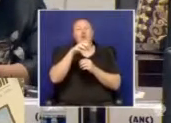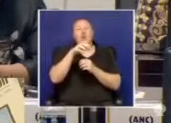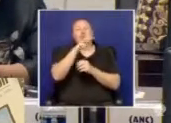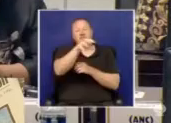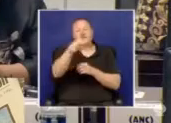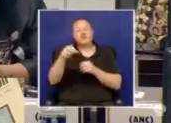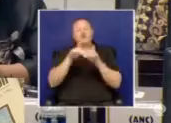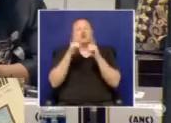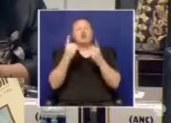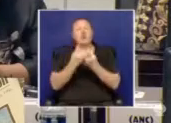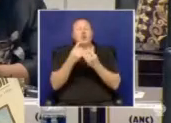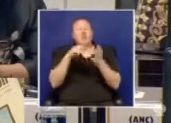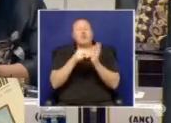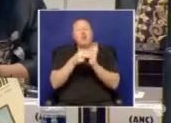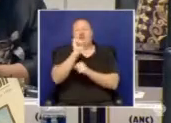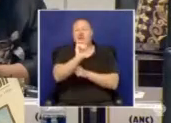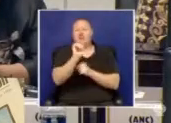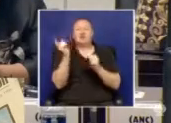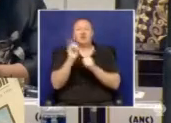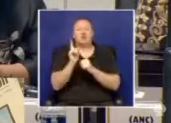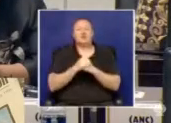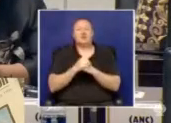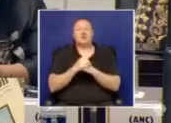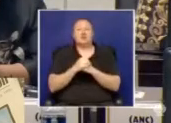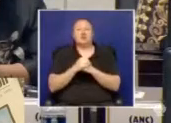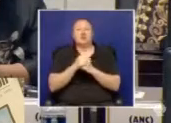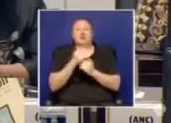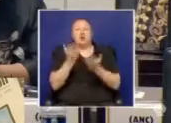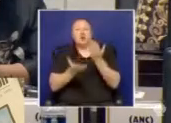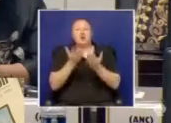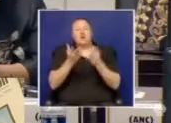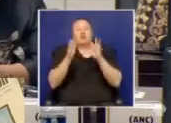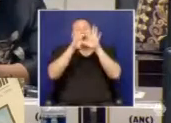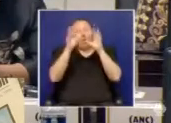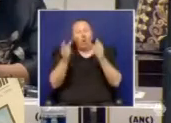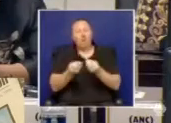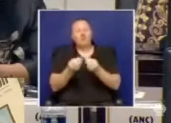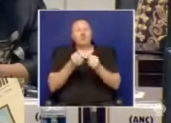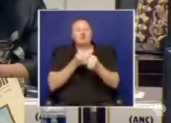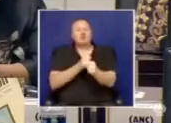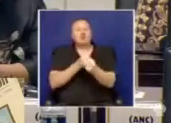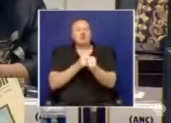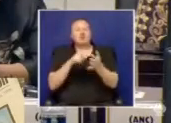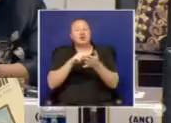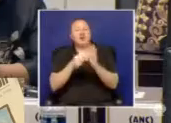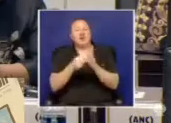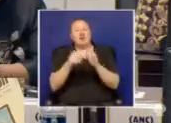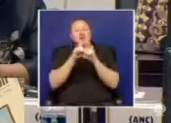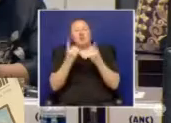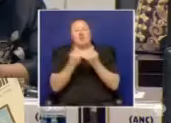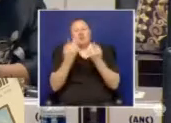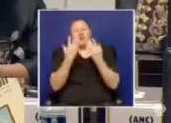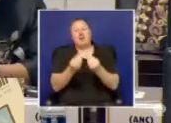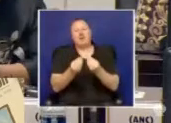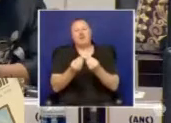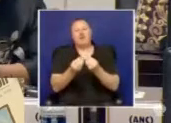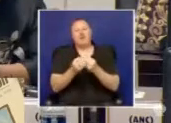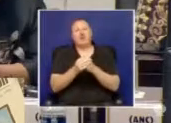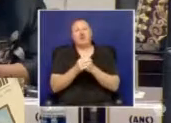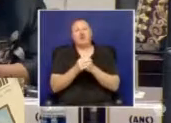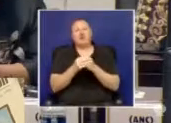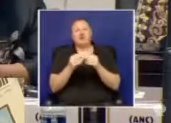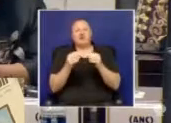what their plans are versus the overall strategic plan of the department in terms of a provision of